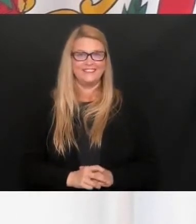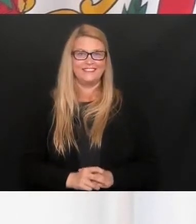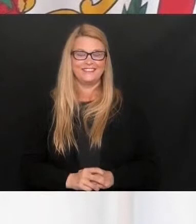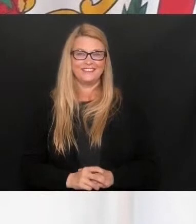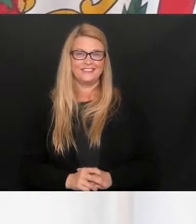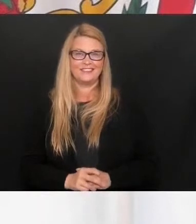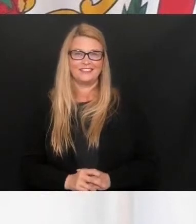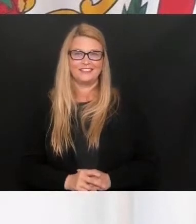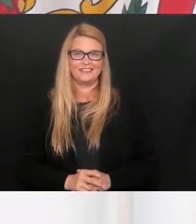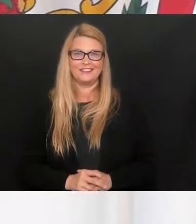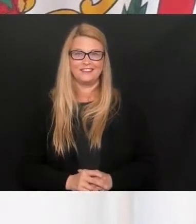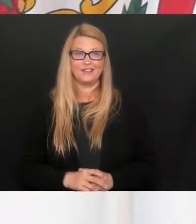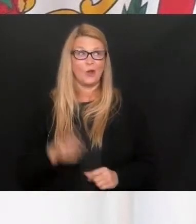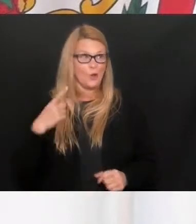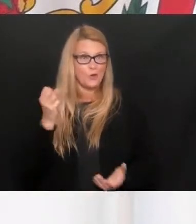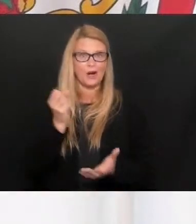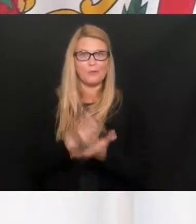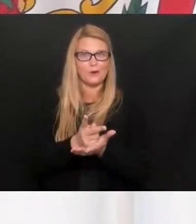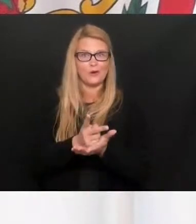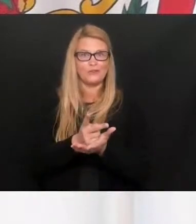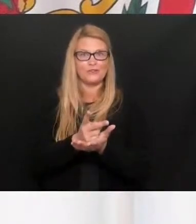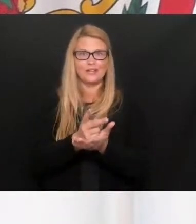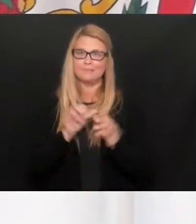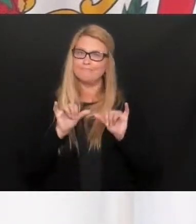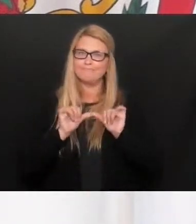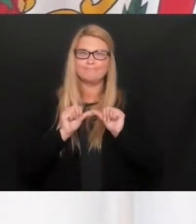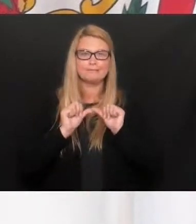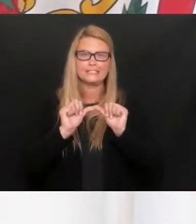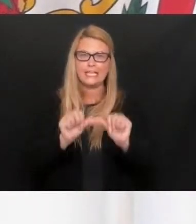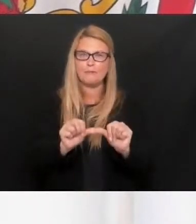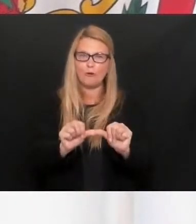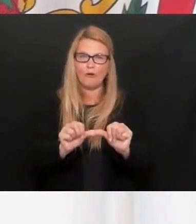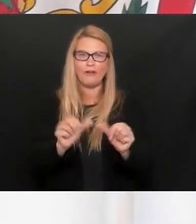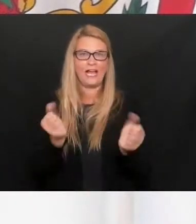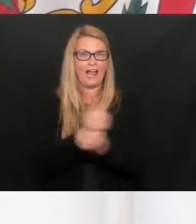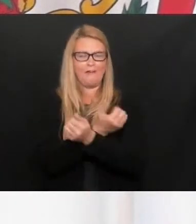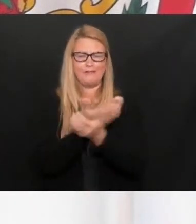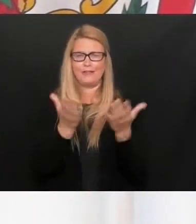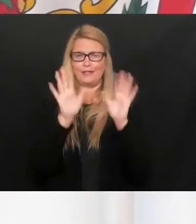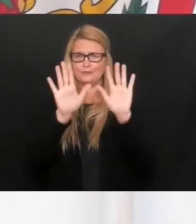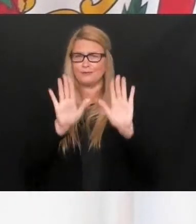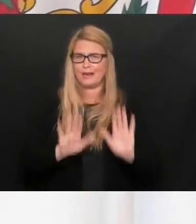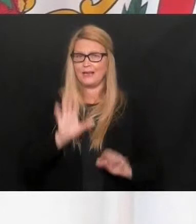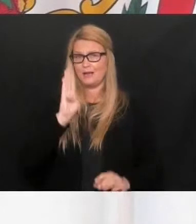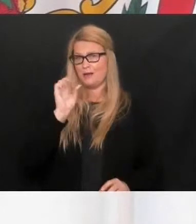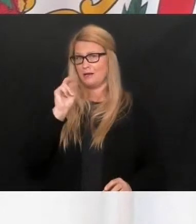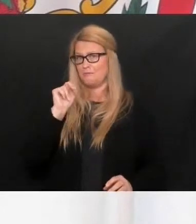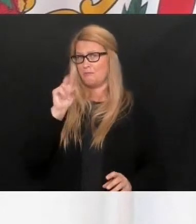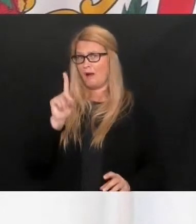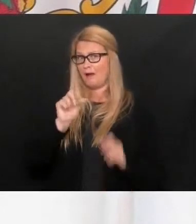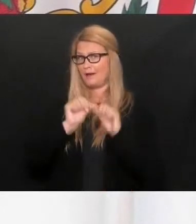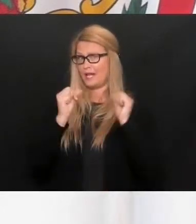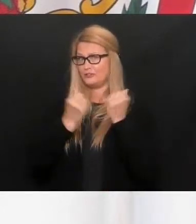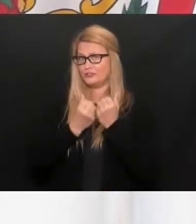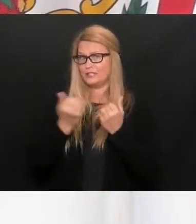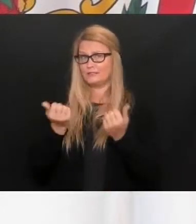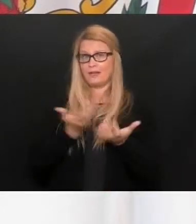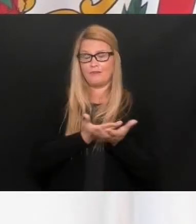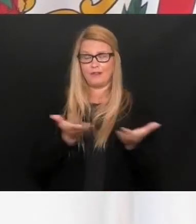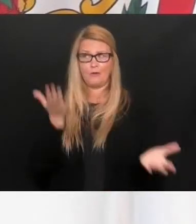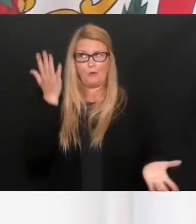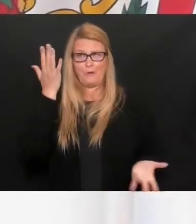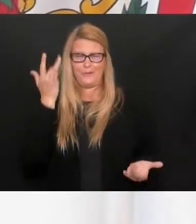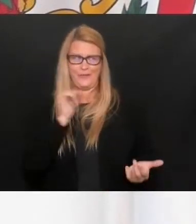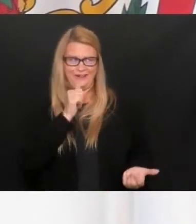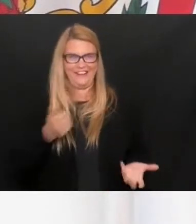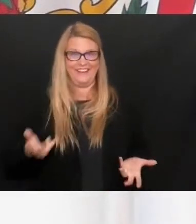we're approved, stable. Everything was great as far as the bond agencies, and why wouldn't it be?